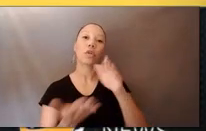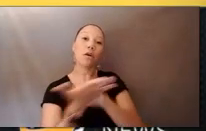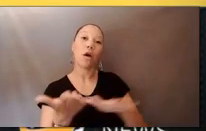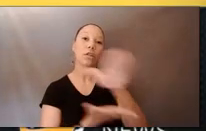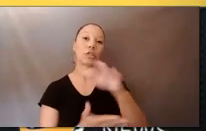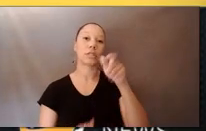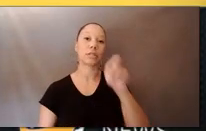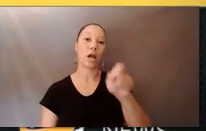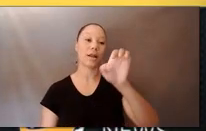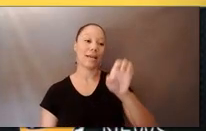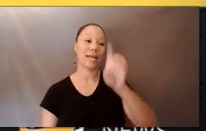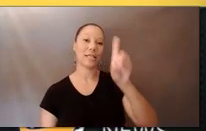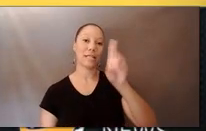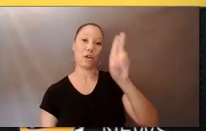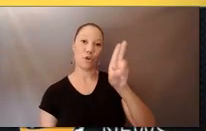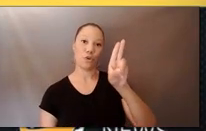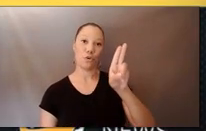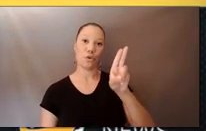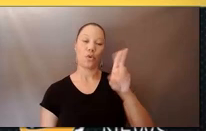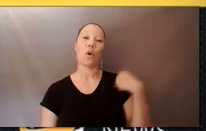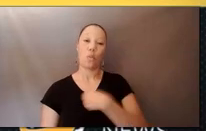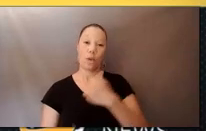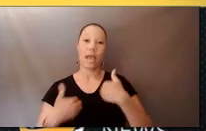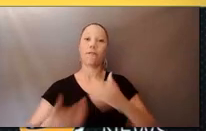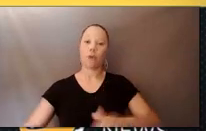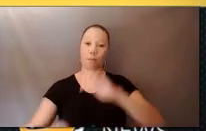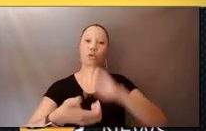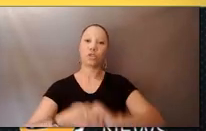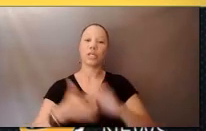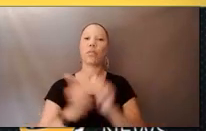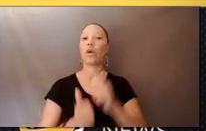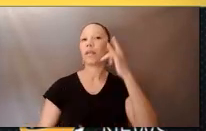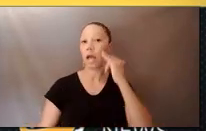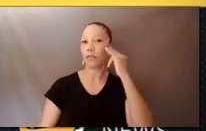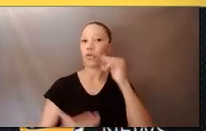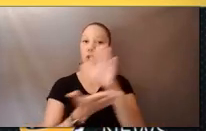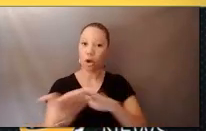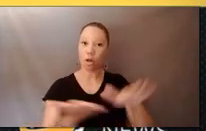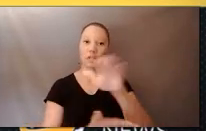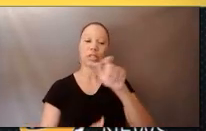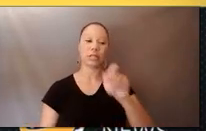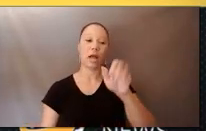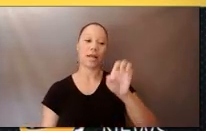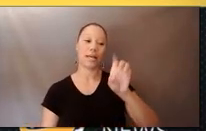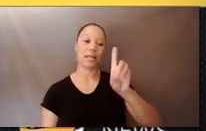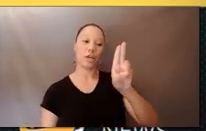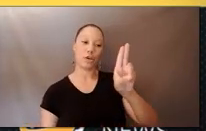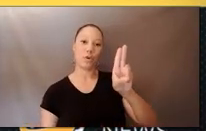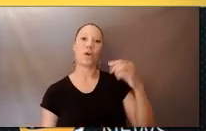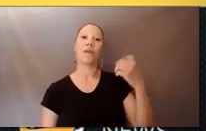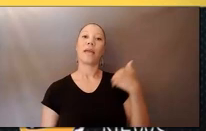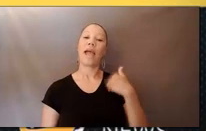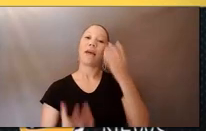californiacolleges.edu. That's our district. We have a partnership with californiacolleges.edu, and they have constant updates on all